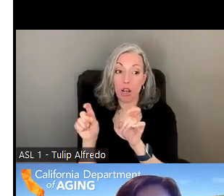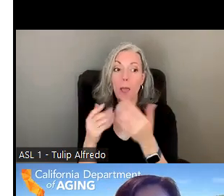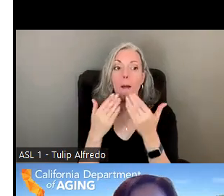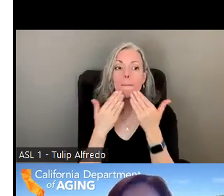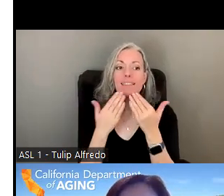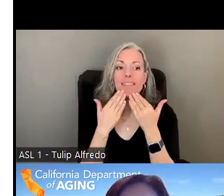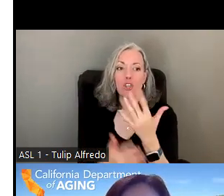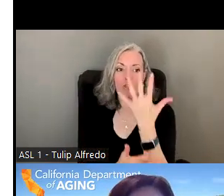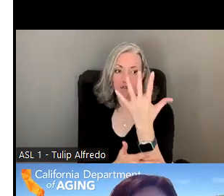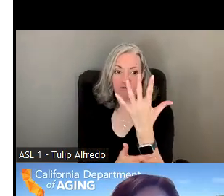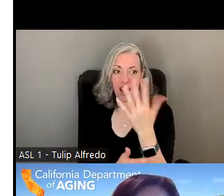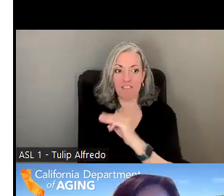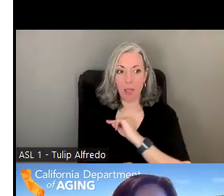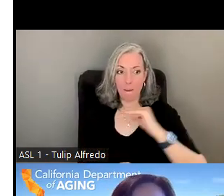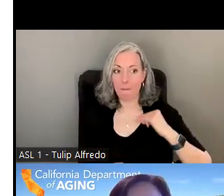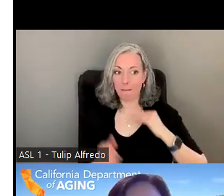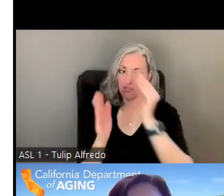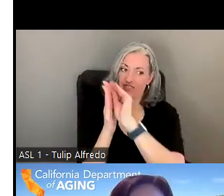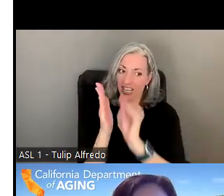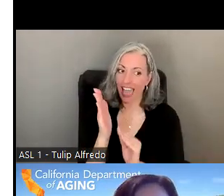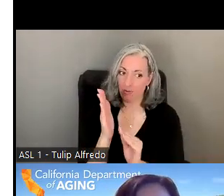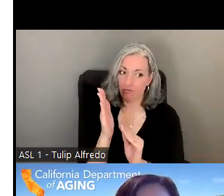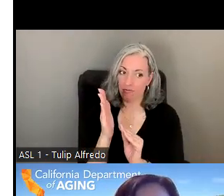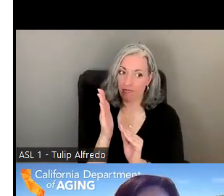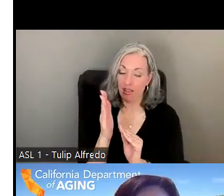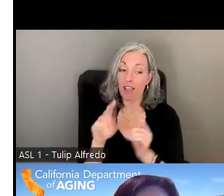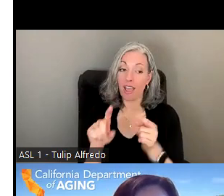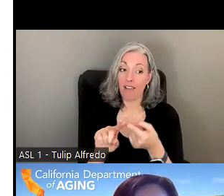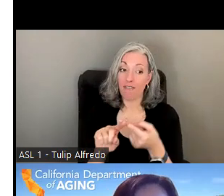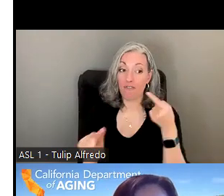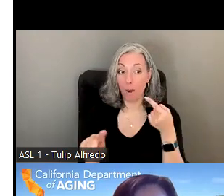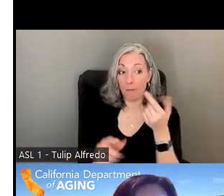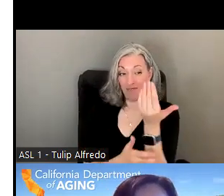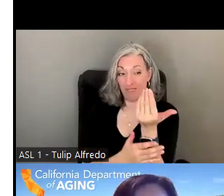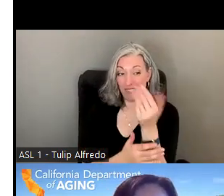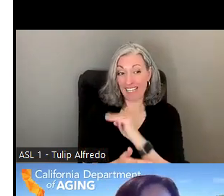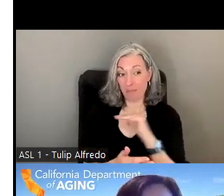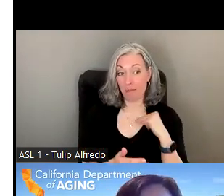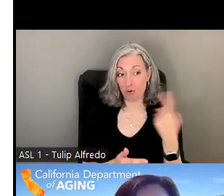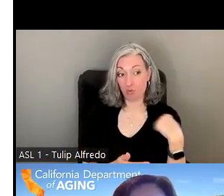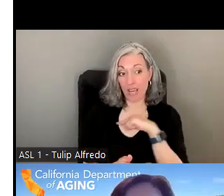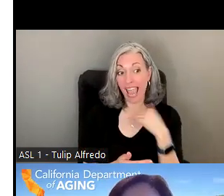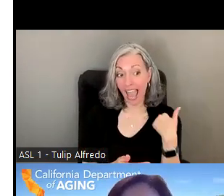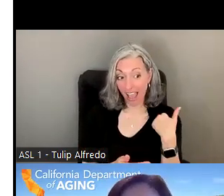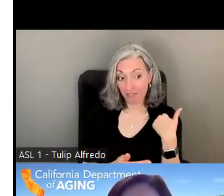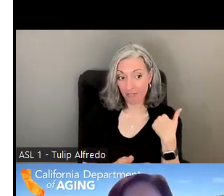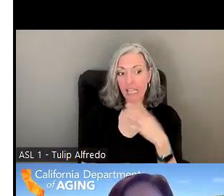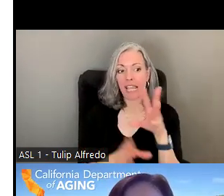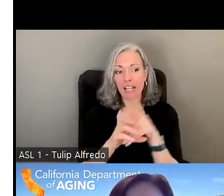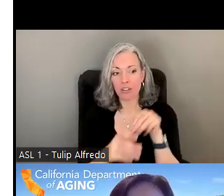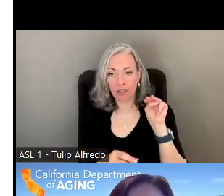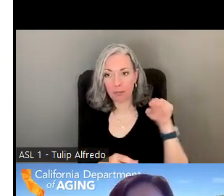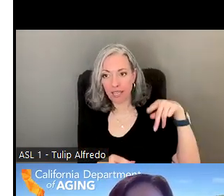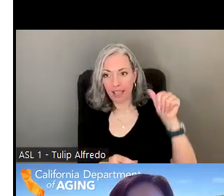5 members completed the survey, and the top 3 priorities included the MPA equity